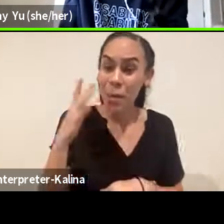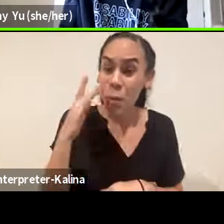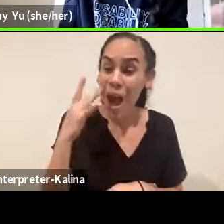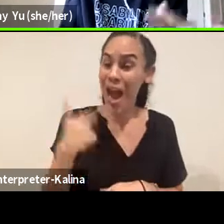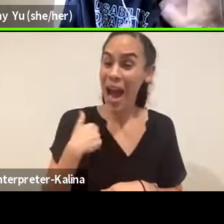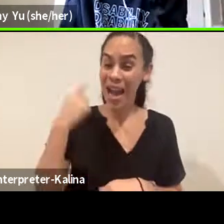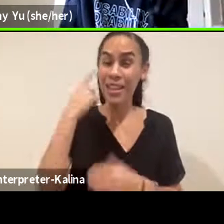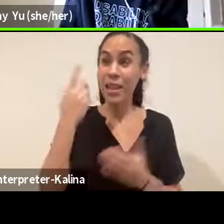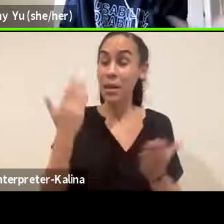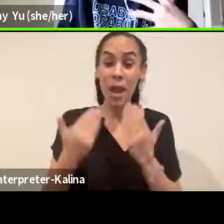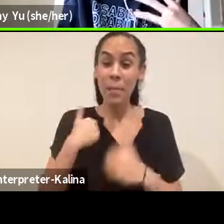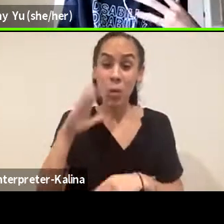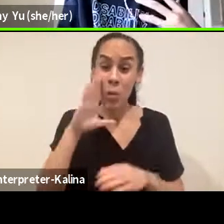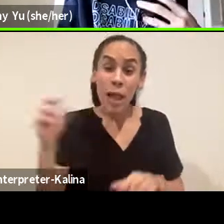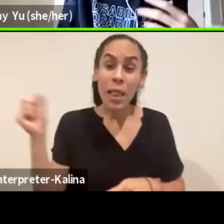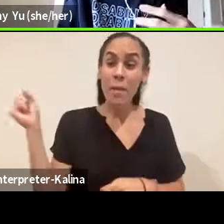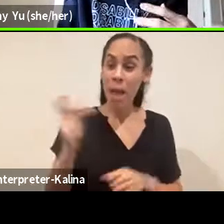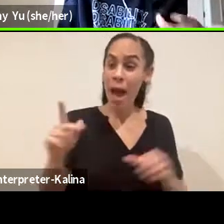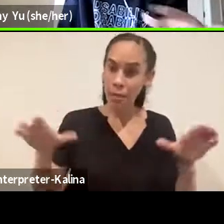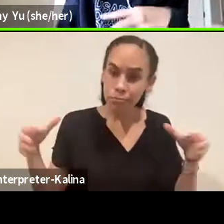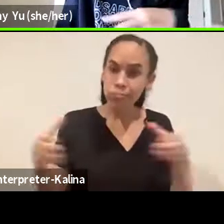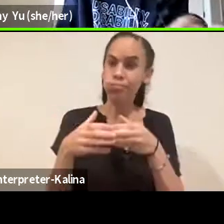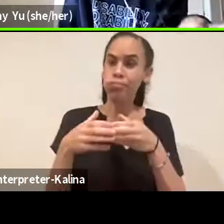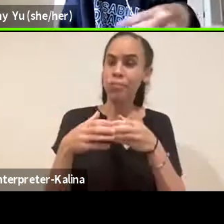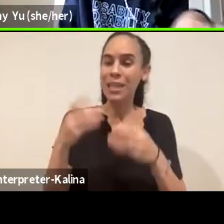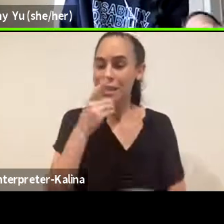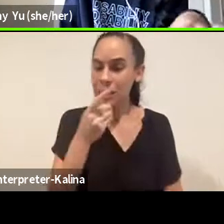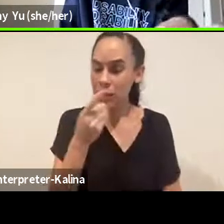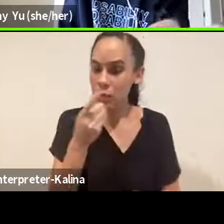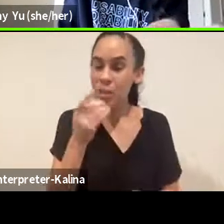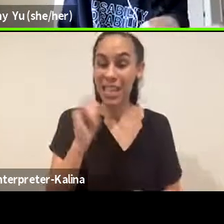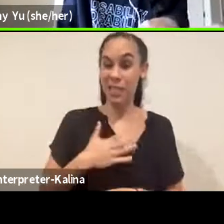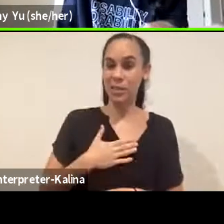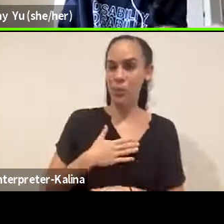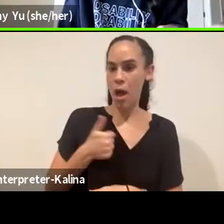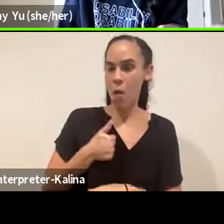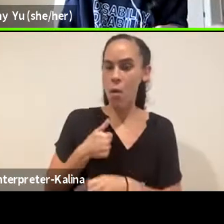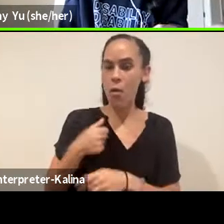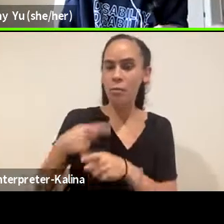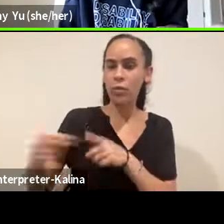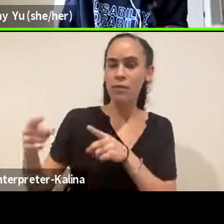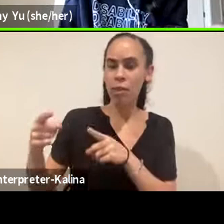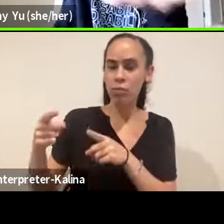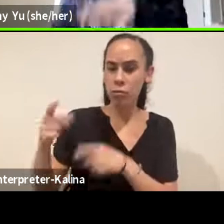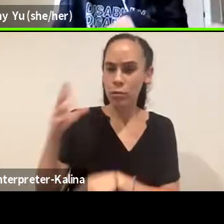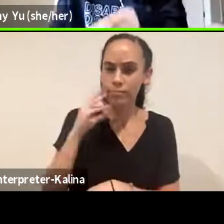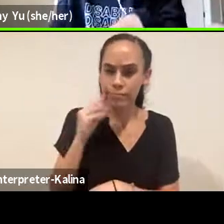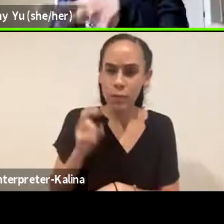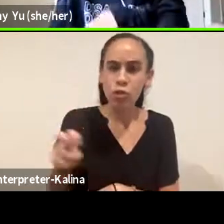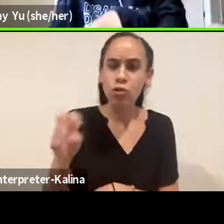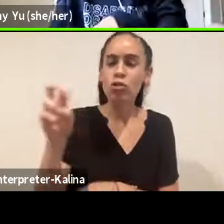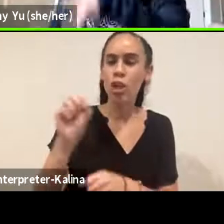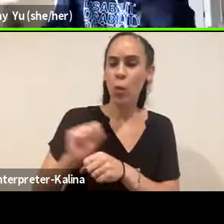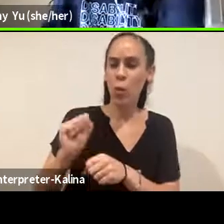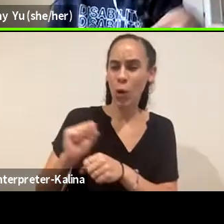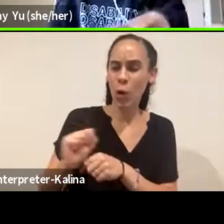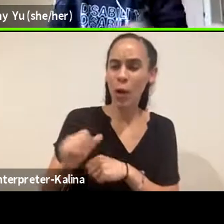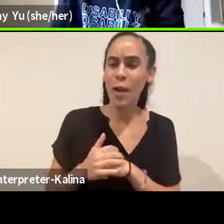return to dinners, and that's still a part of my own professional journey, right? Is this networking environment, even though it didn't